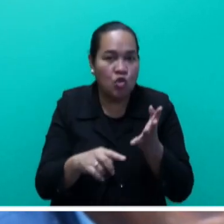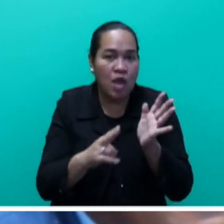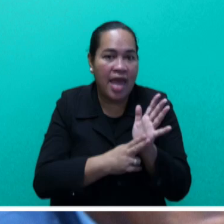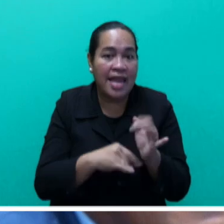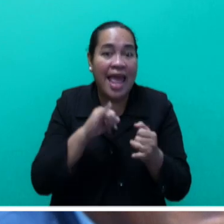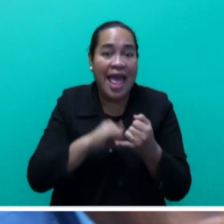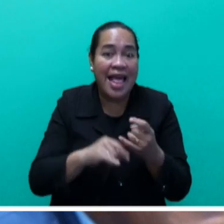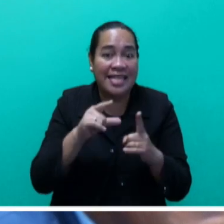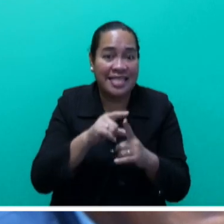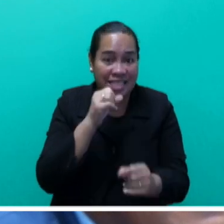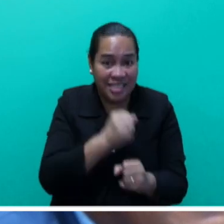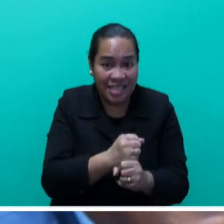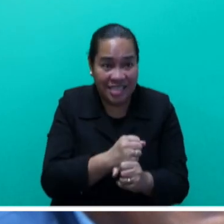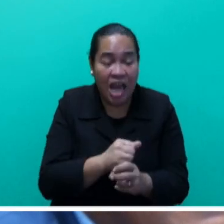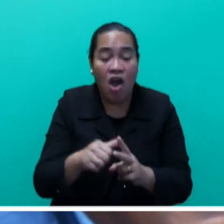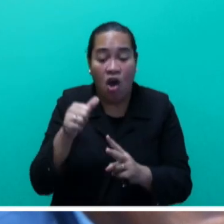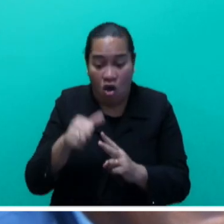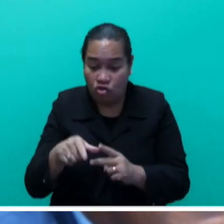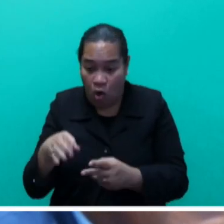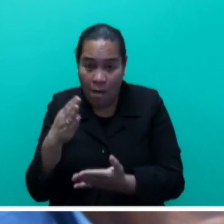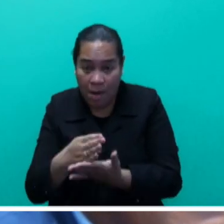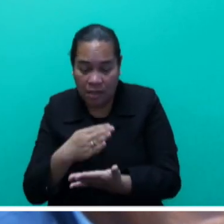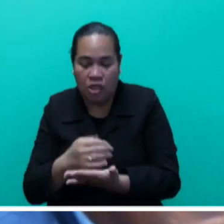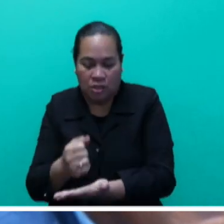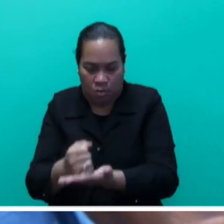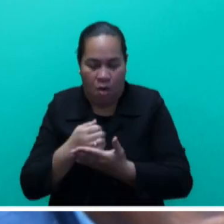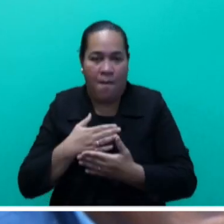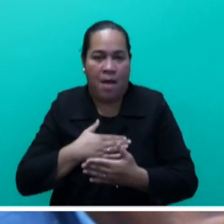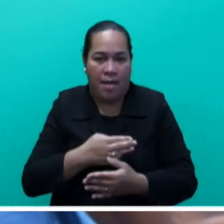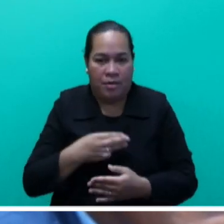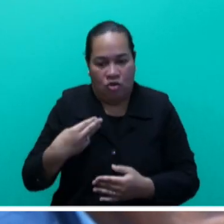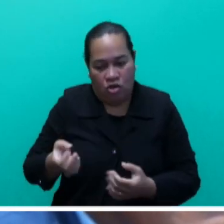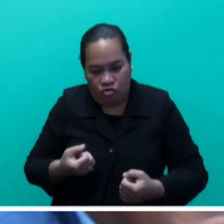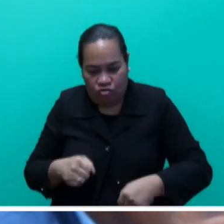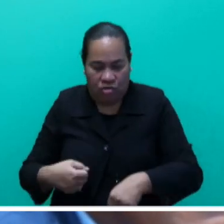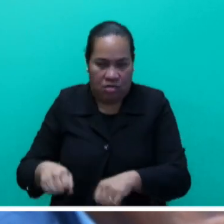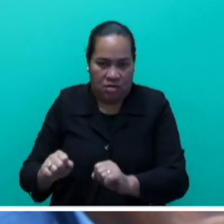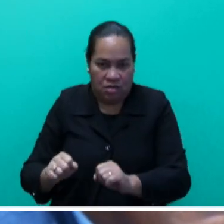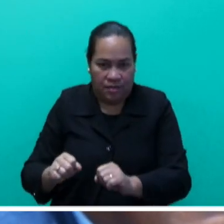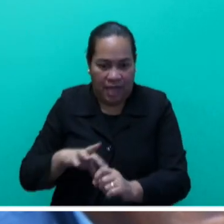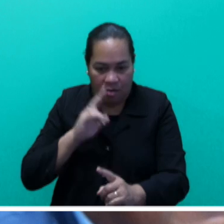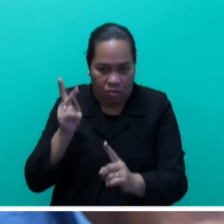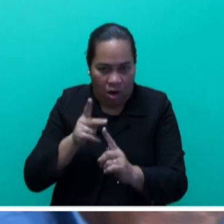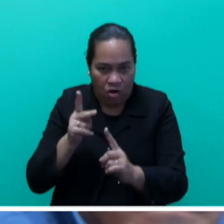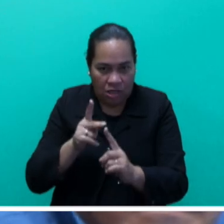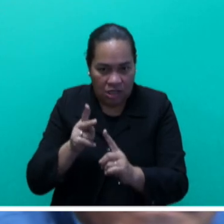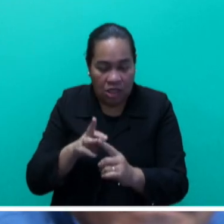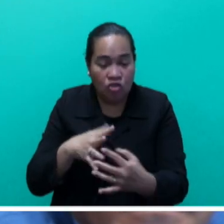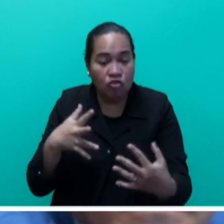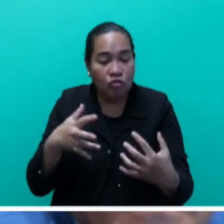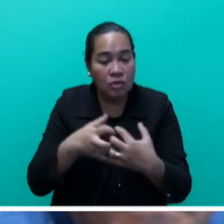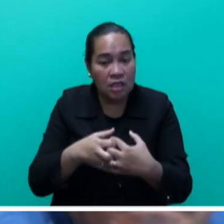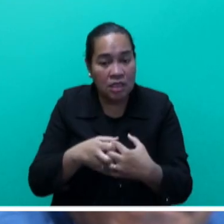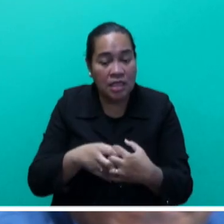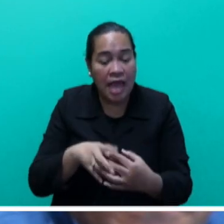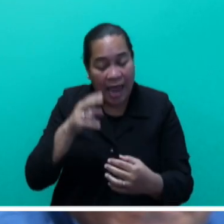SDGs, and the budget narrative also supports my ministry's strategic priorities on meeting national and